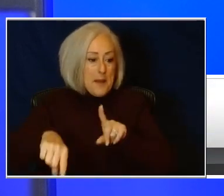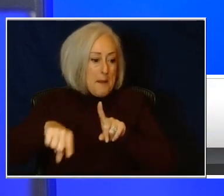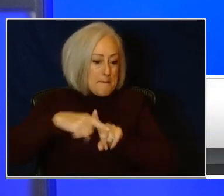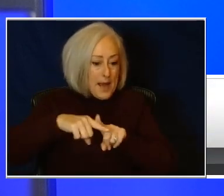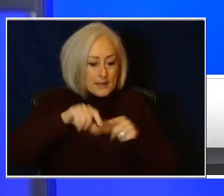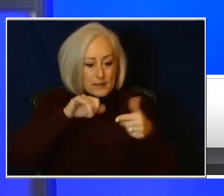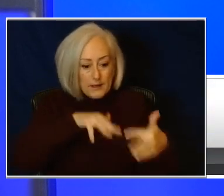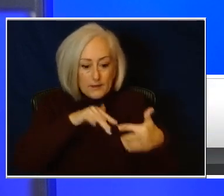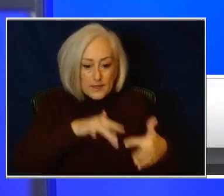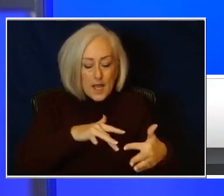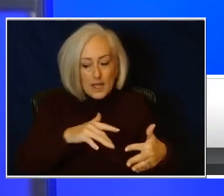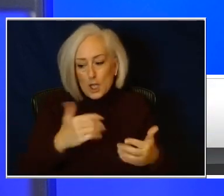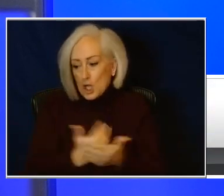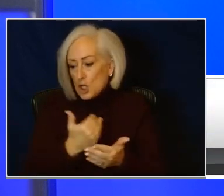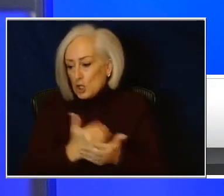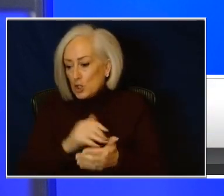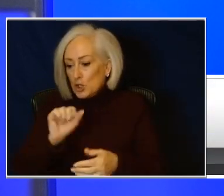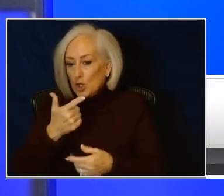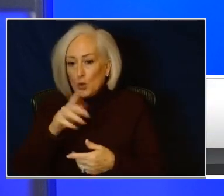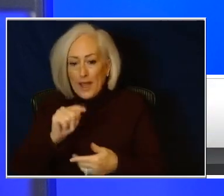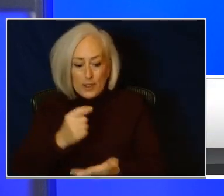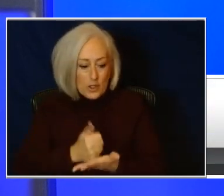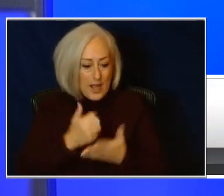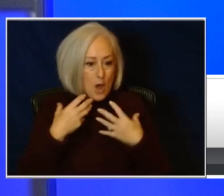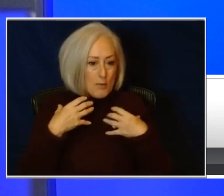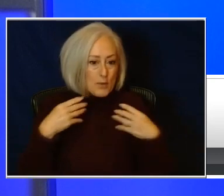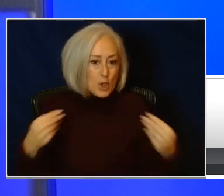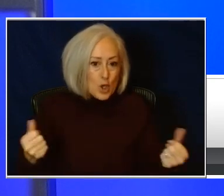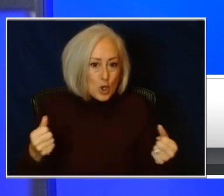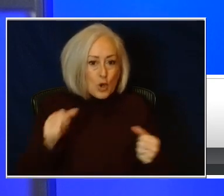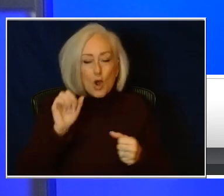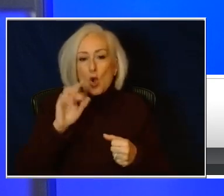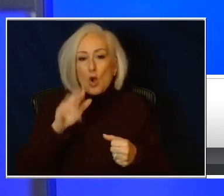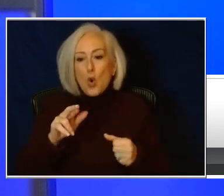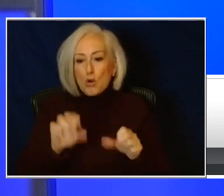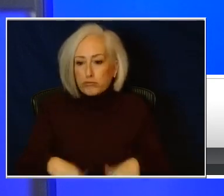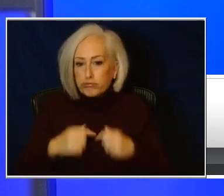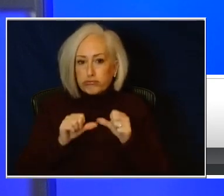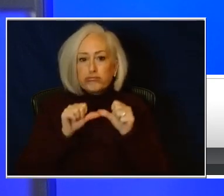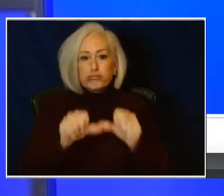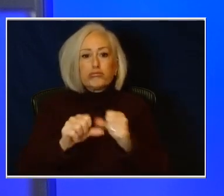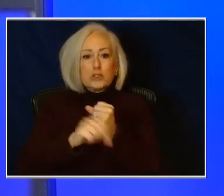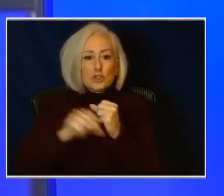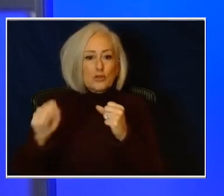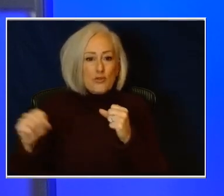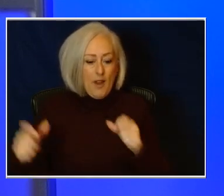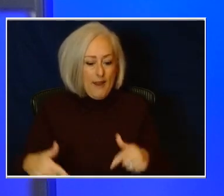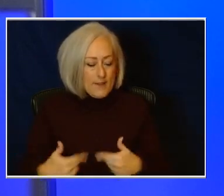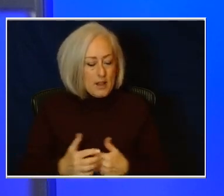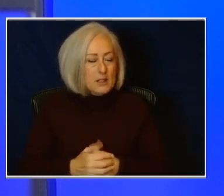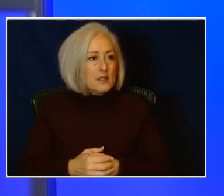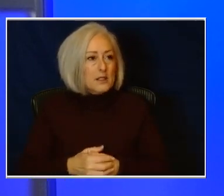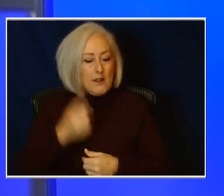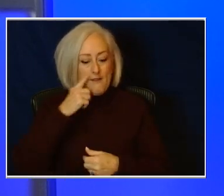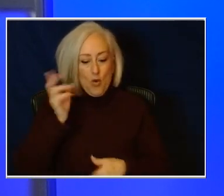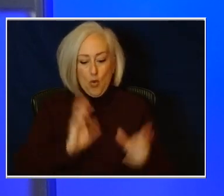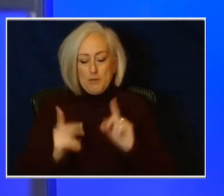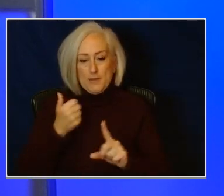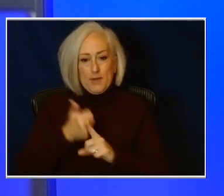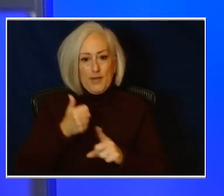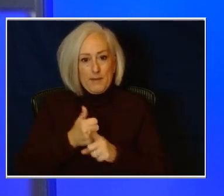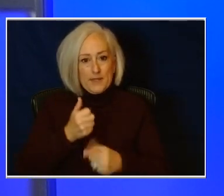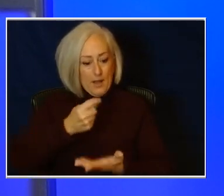is either helping us cure disease or extending survival. And for patients who are treated at